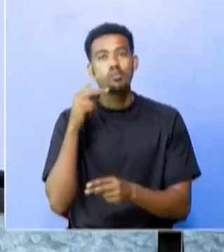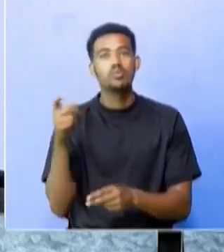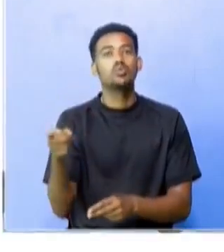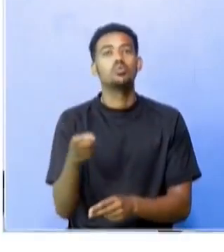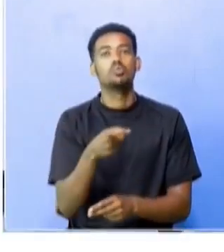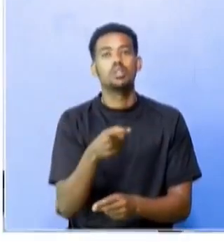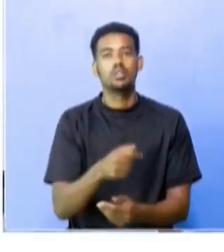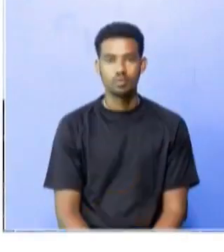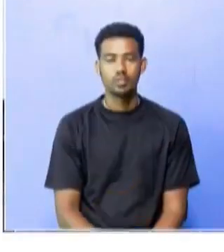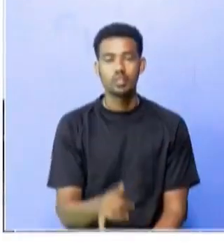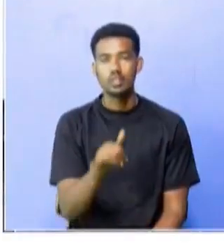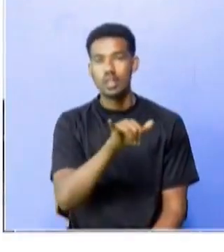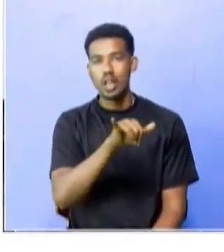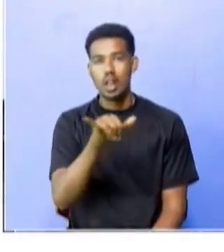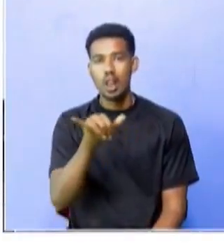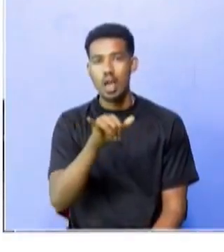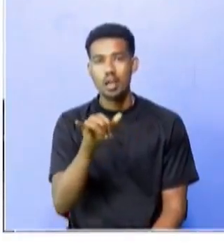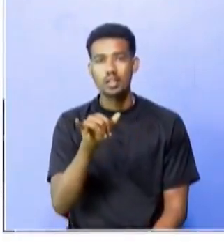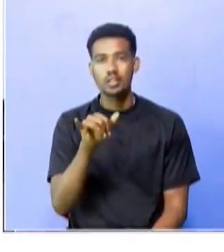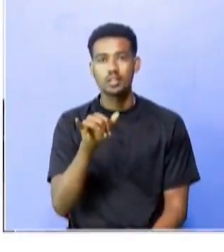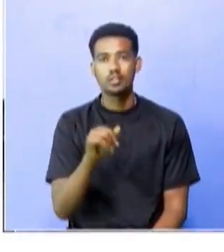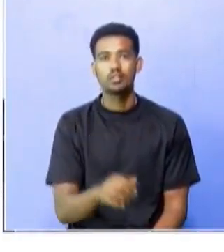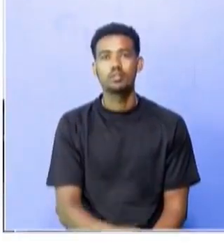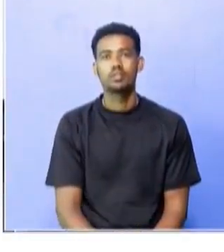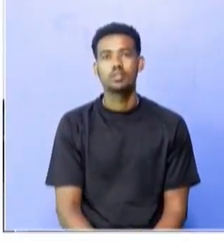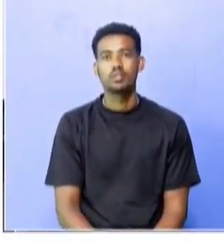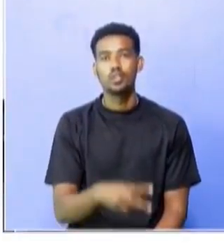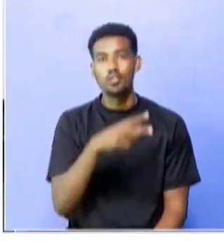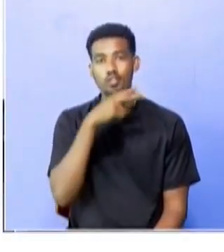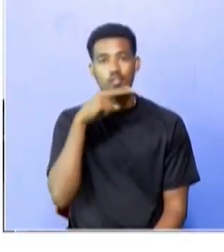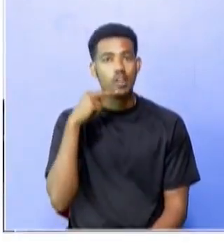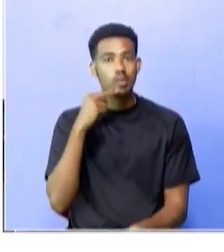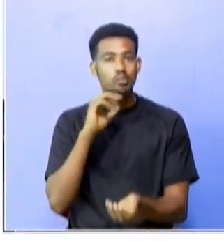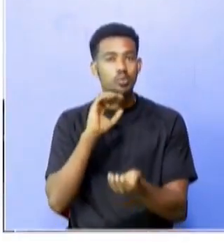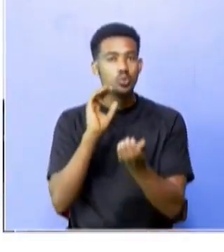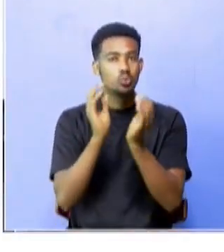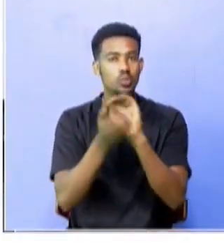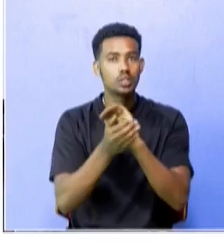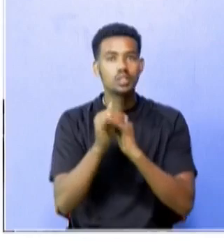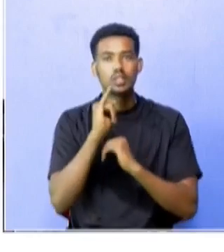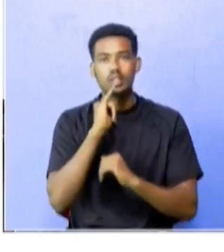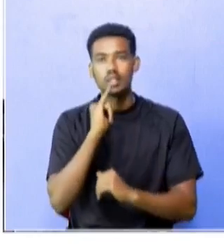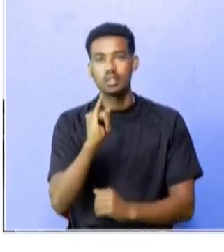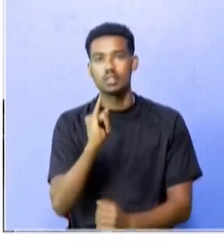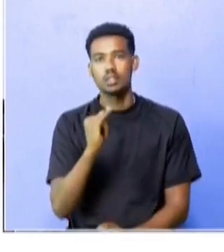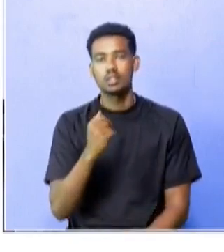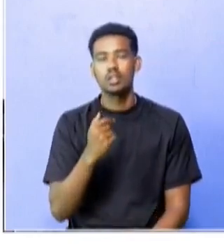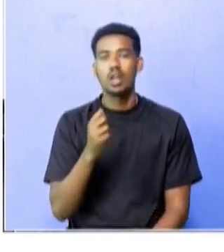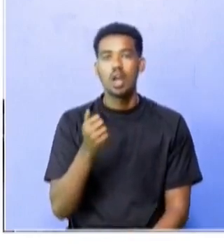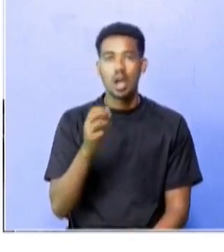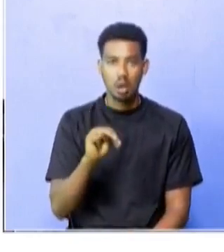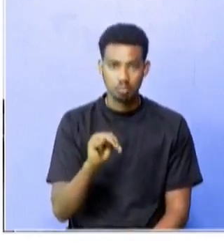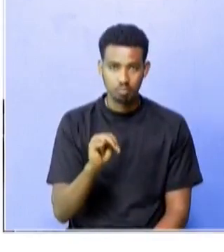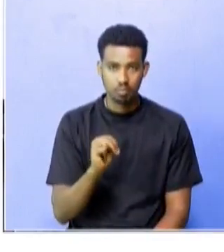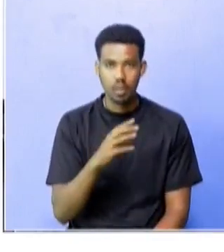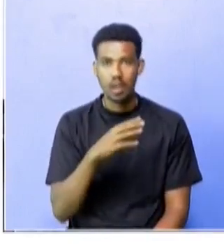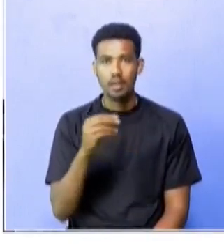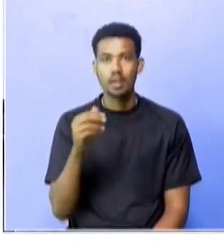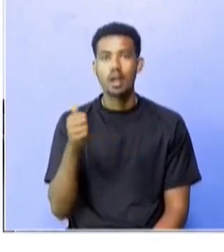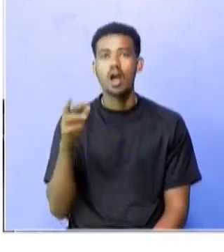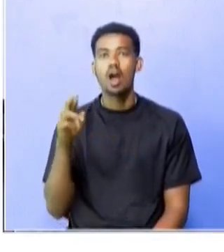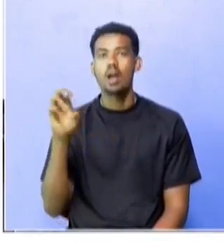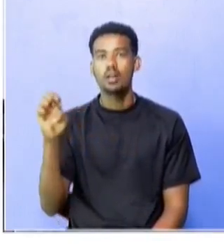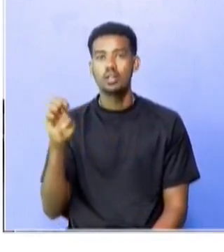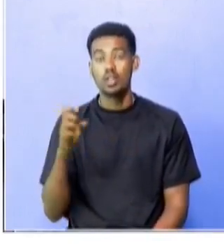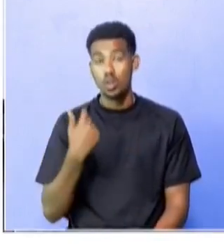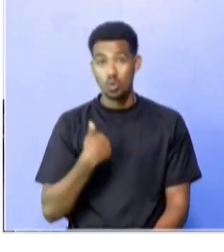Like verb to be's is, am, and are. When